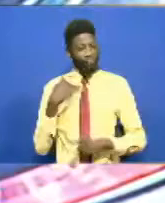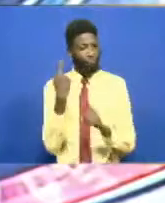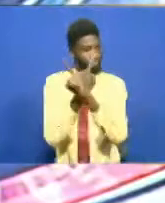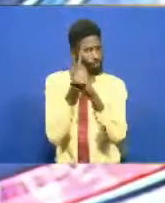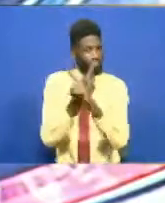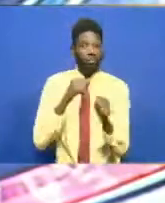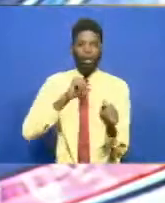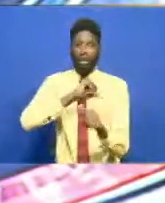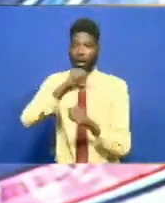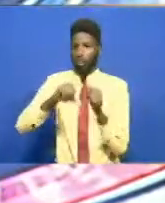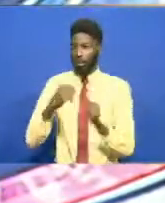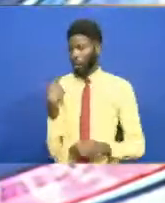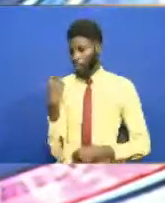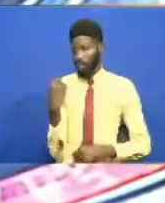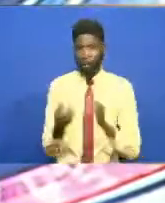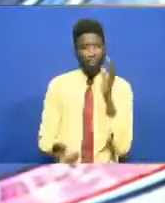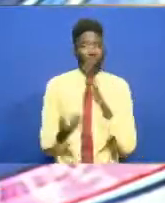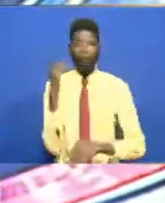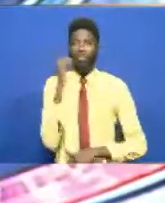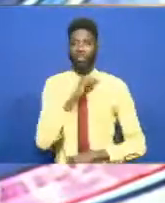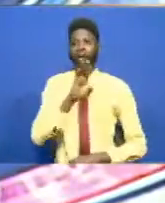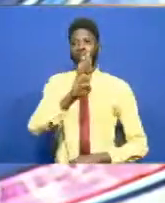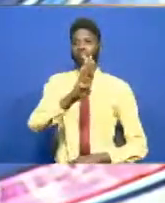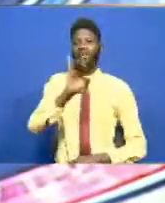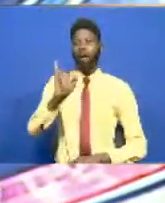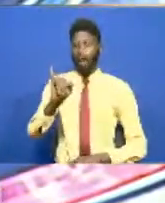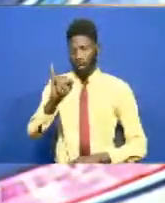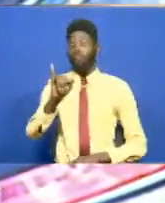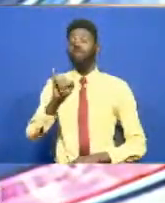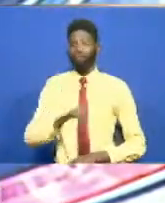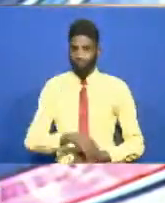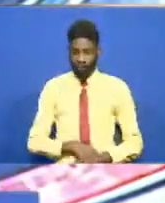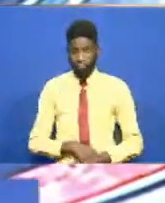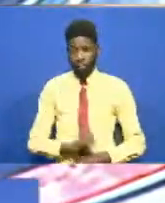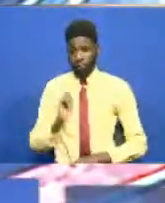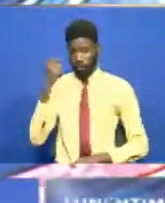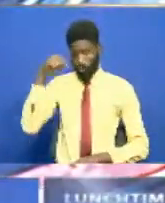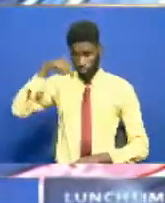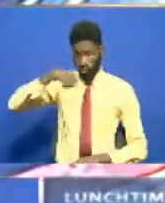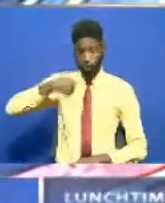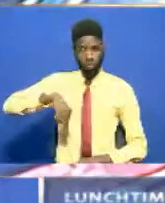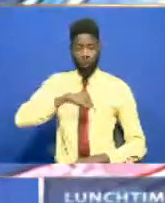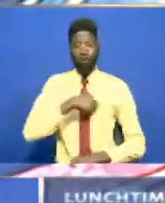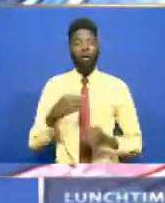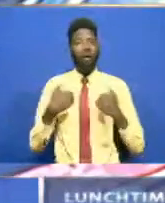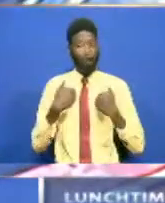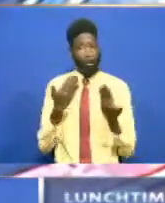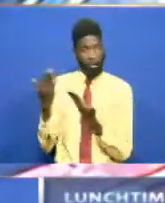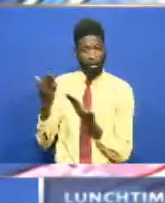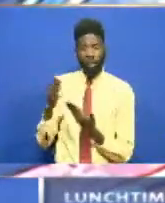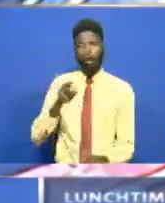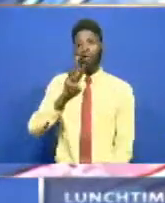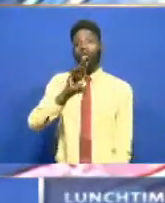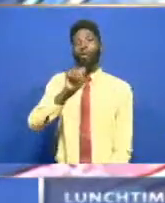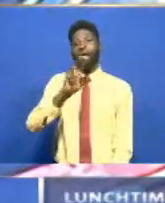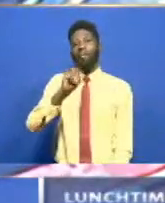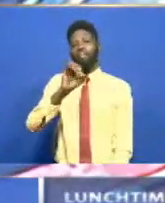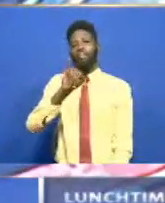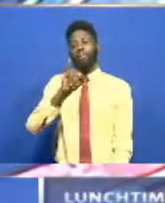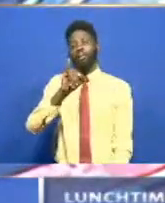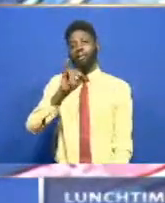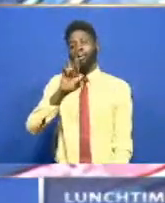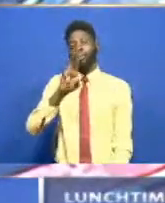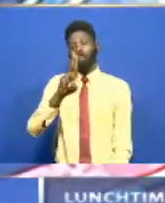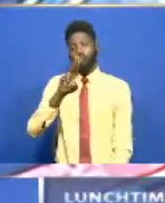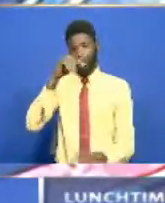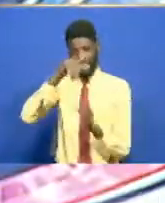the just unveiled Building Bridges initiative. Right here in Kenya's capital, Nairobi, we have our very own Jackie Wambiru at the Central